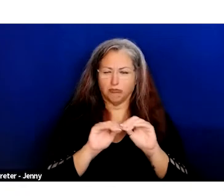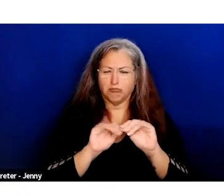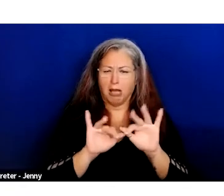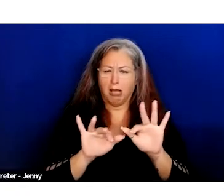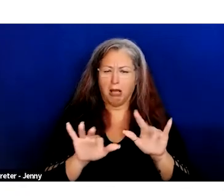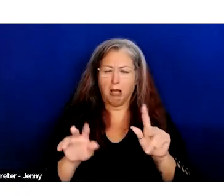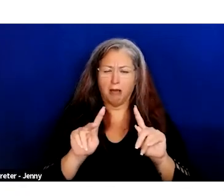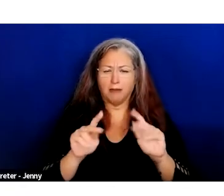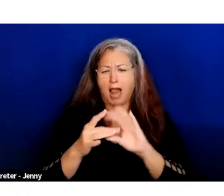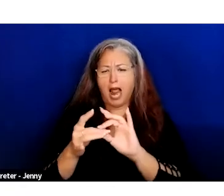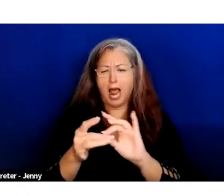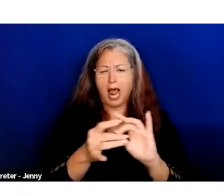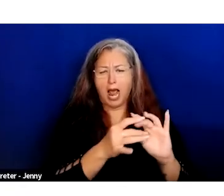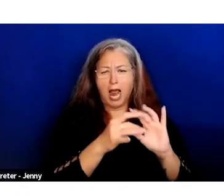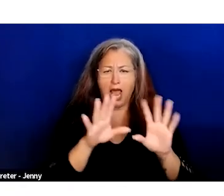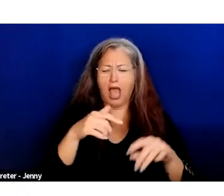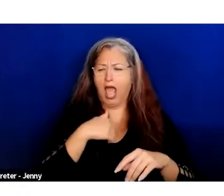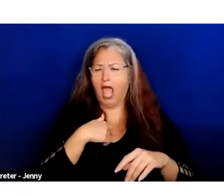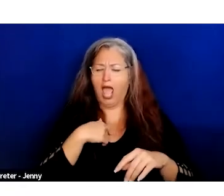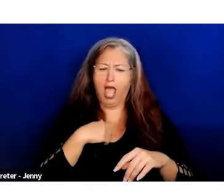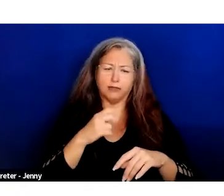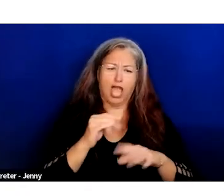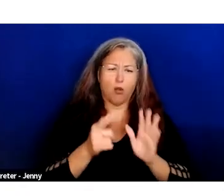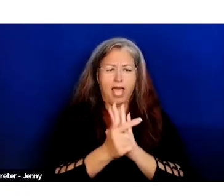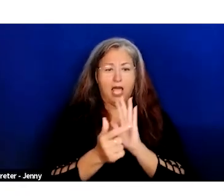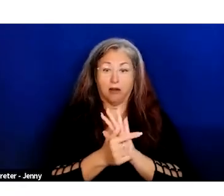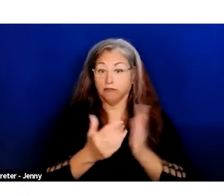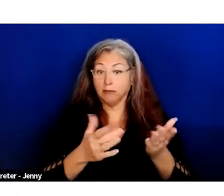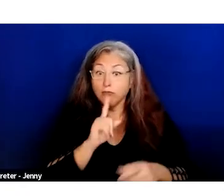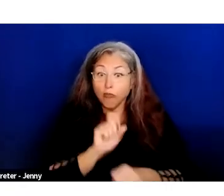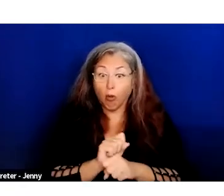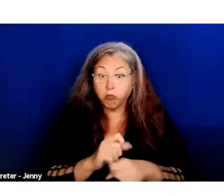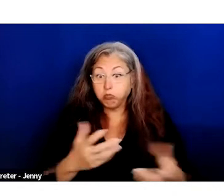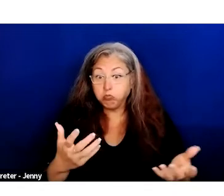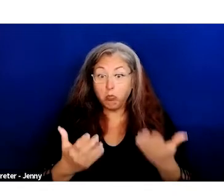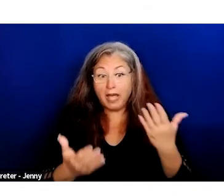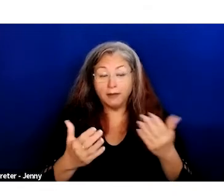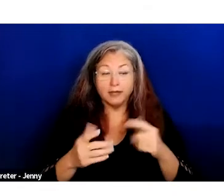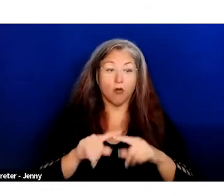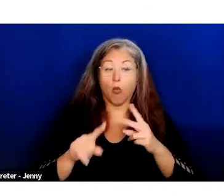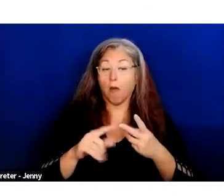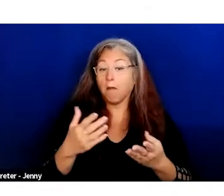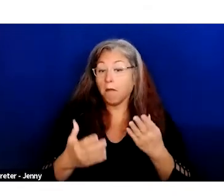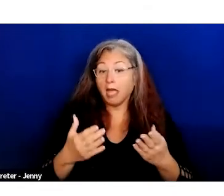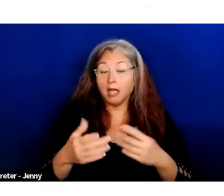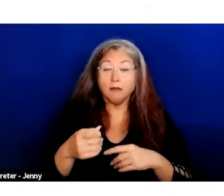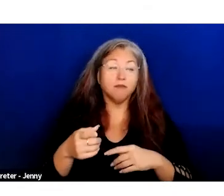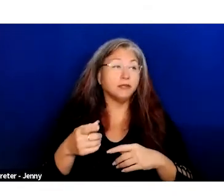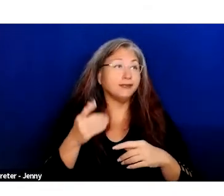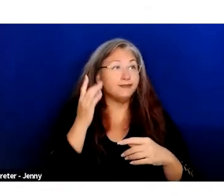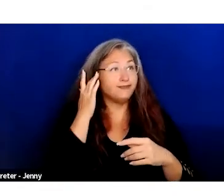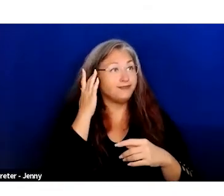Everyone's talking about it. Everyone's like, I'm shadow banned, and perhaps you are, maybe. Or perhaps